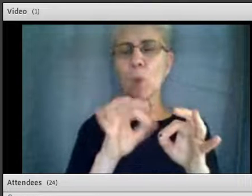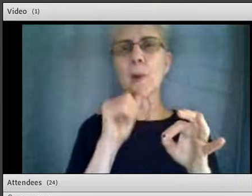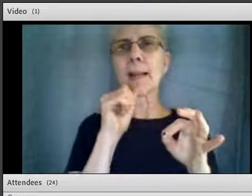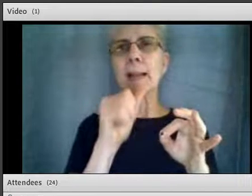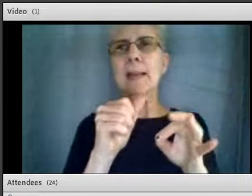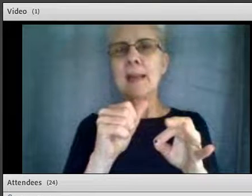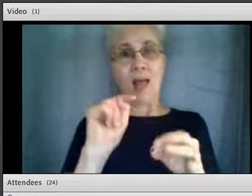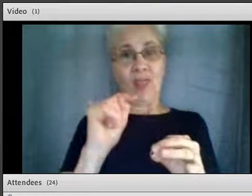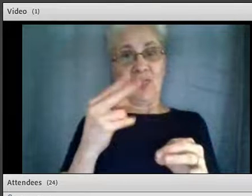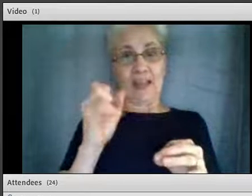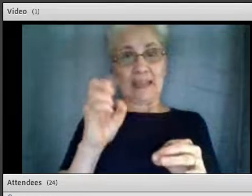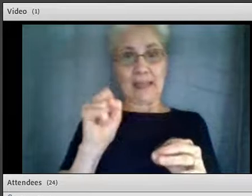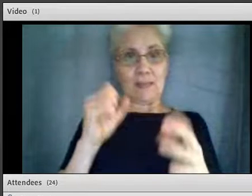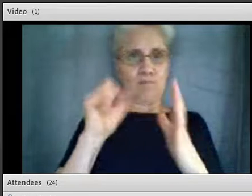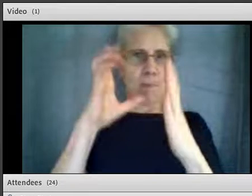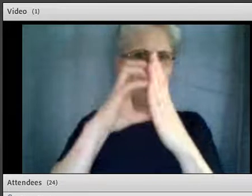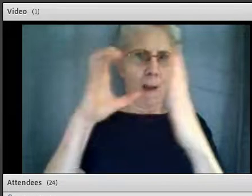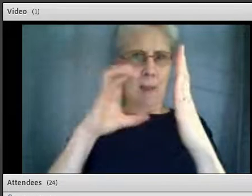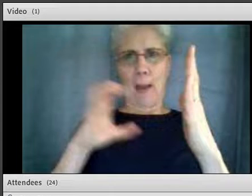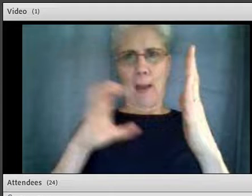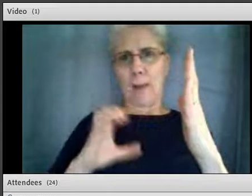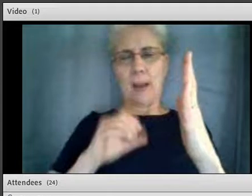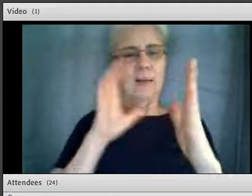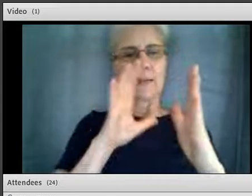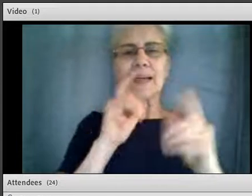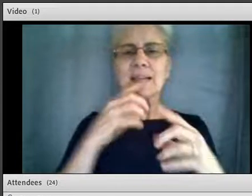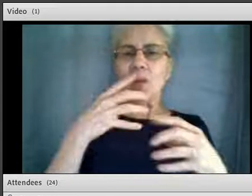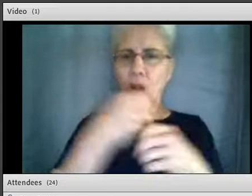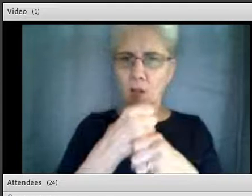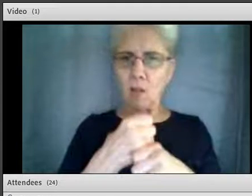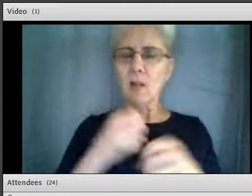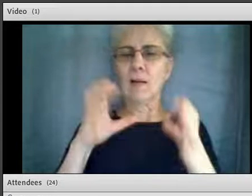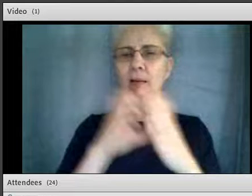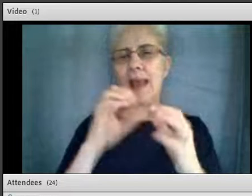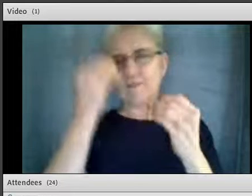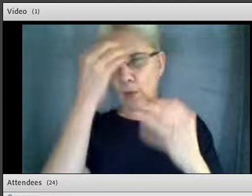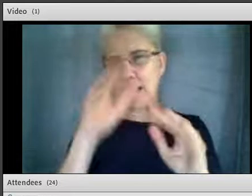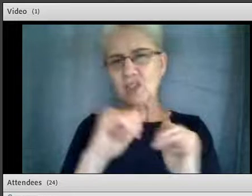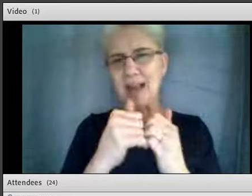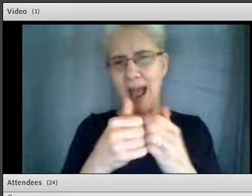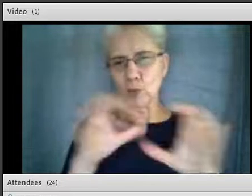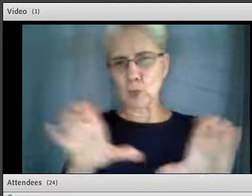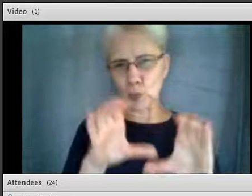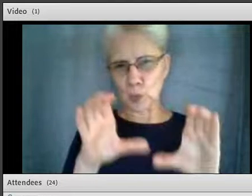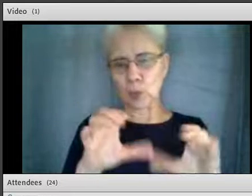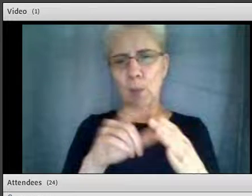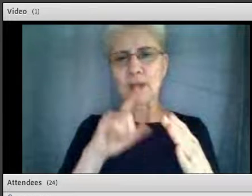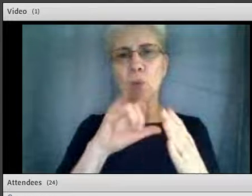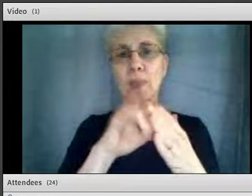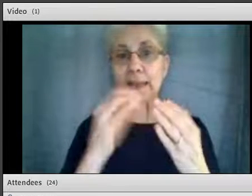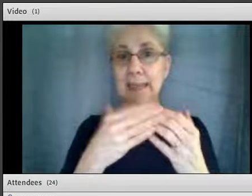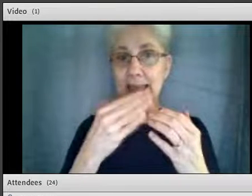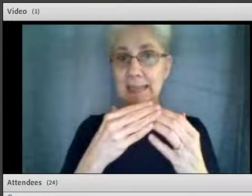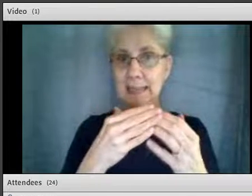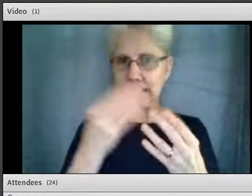It's information on how to do something. You want to make sure it's easily digestible with them.